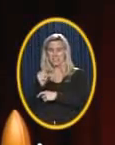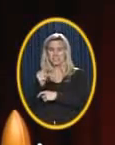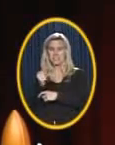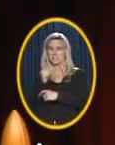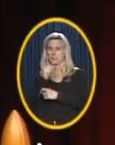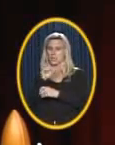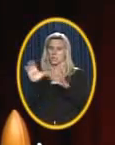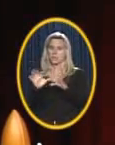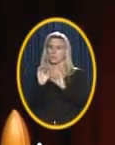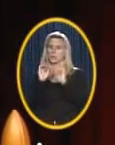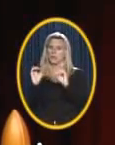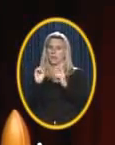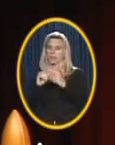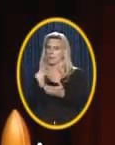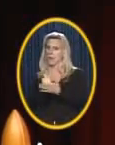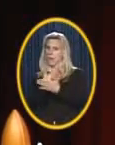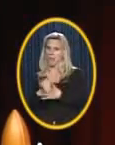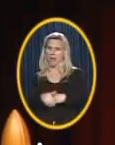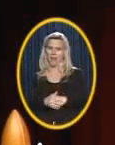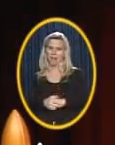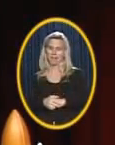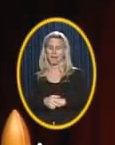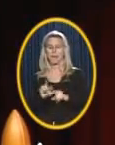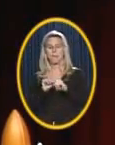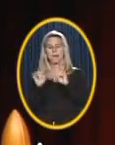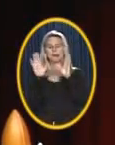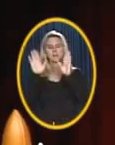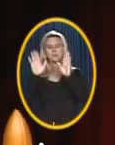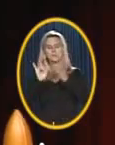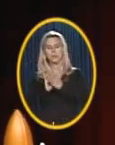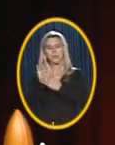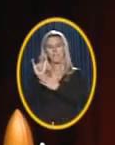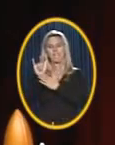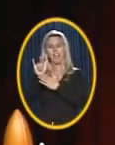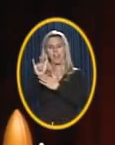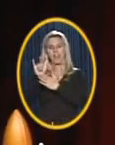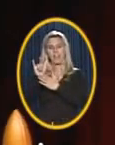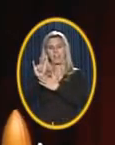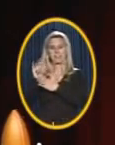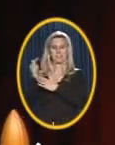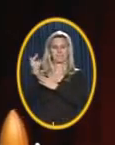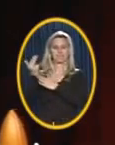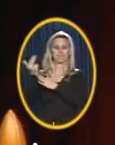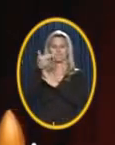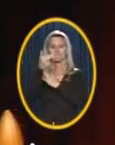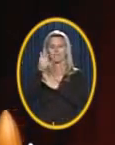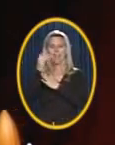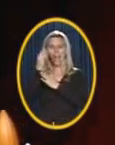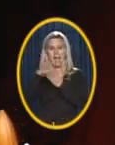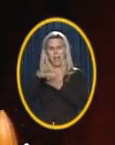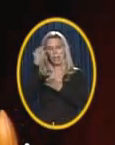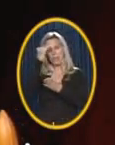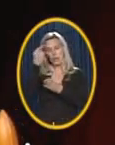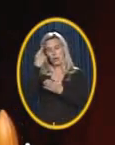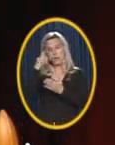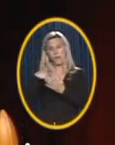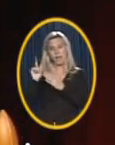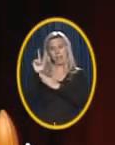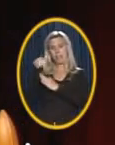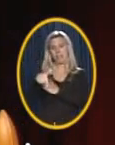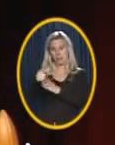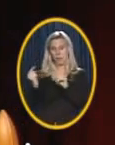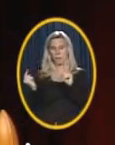we could do about it anyhow. But it was a great flight. I learned that important for my subsequent missions